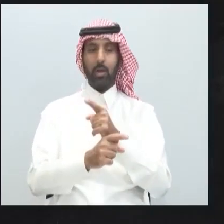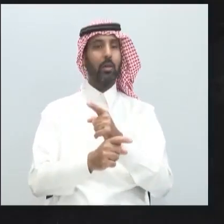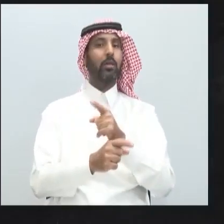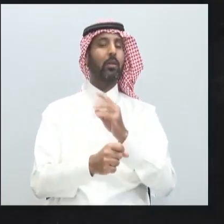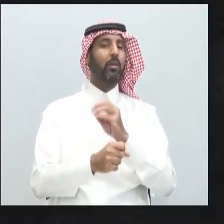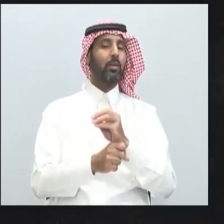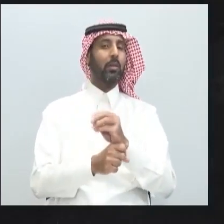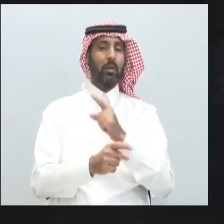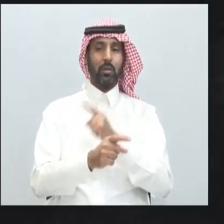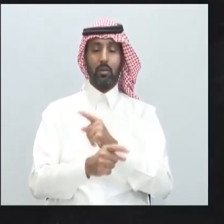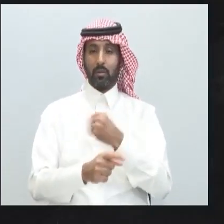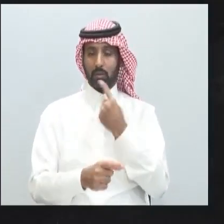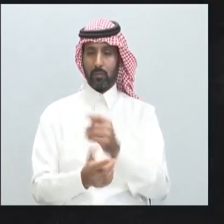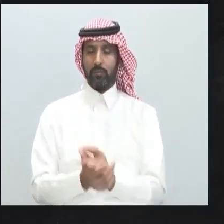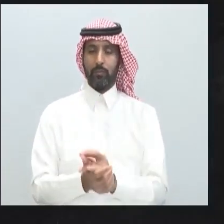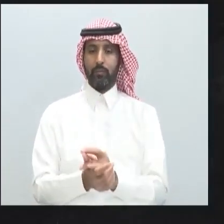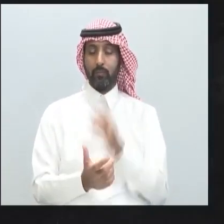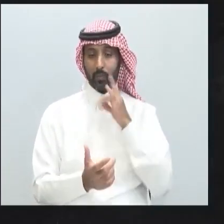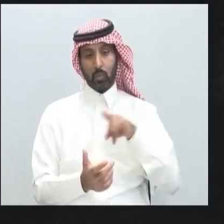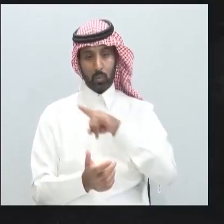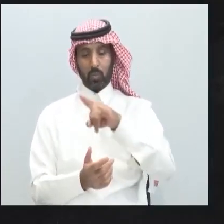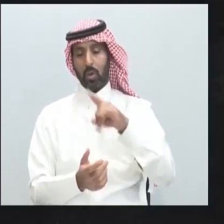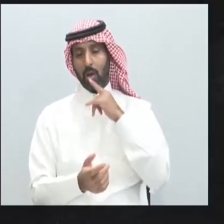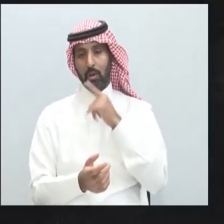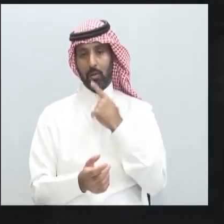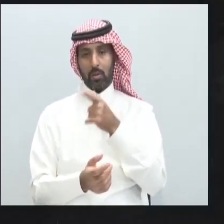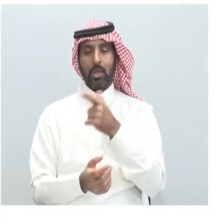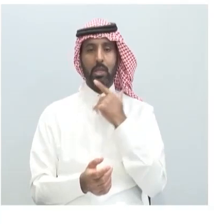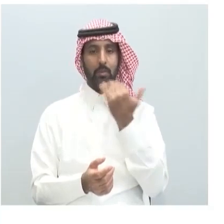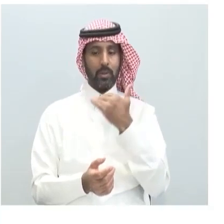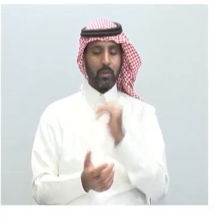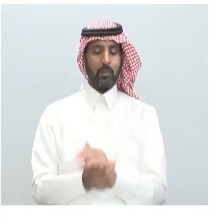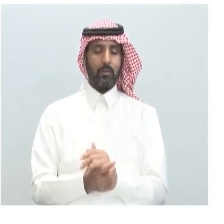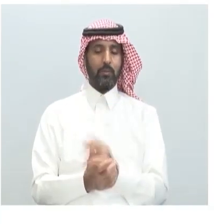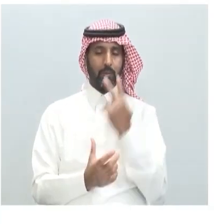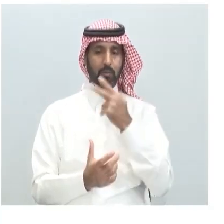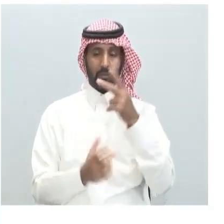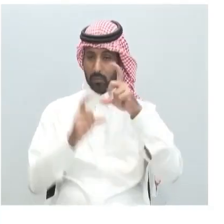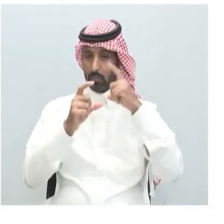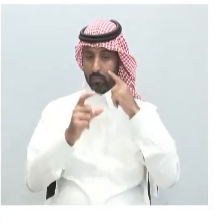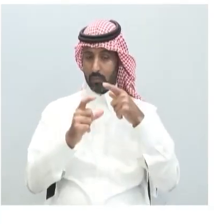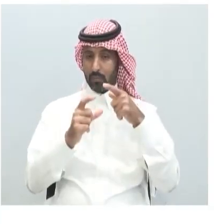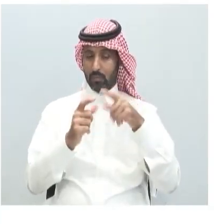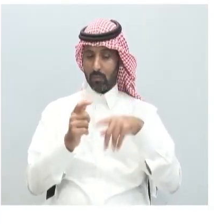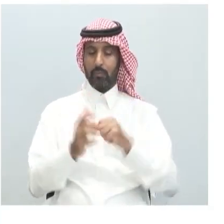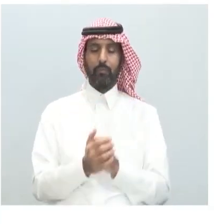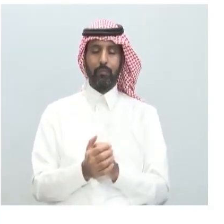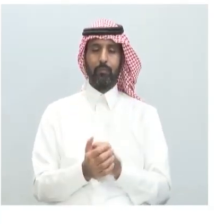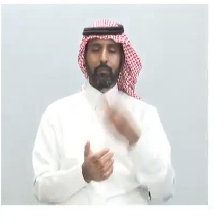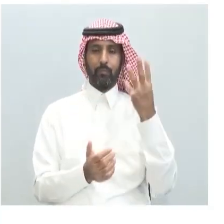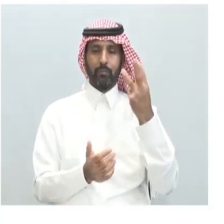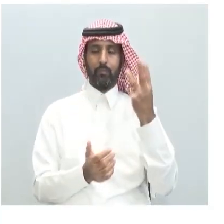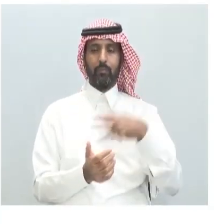say, I can speak enough English to travel abroad and so on. Look at the picture, page